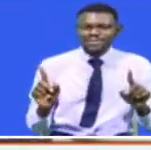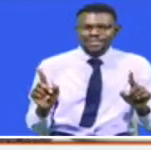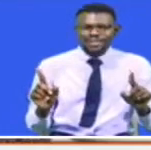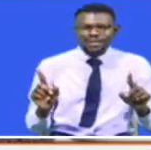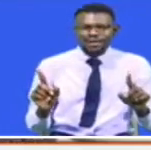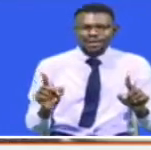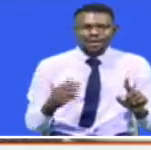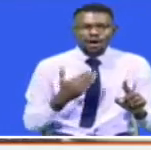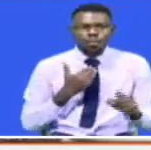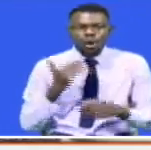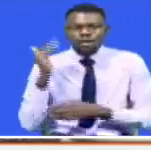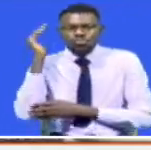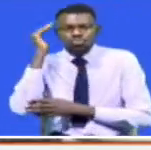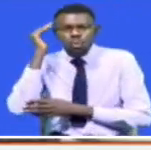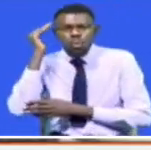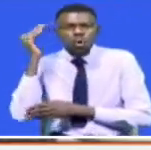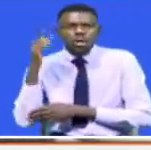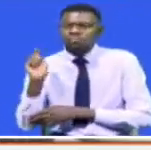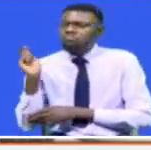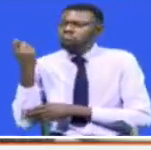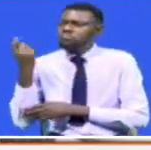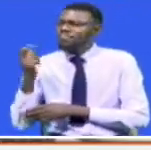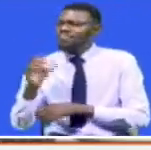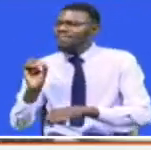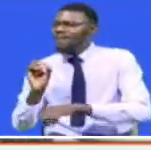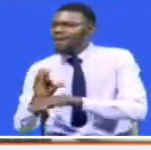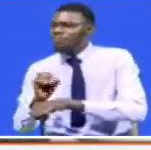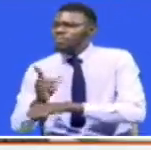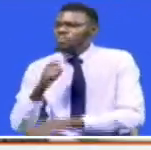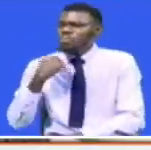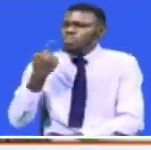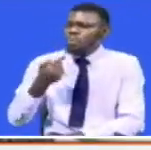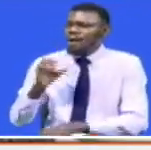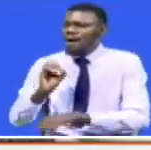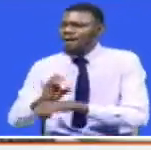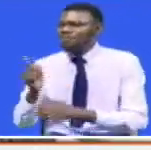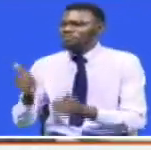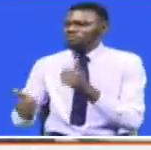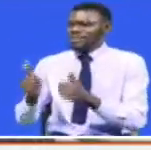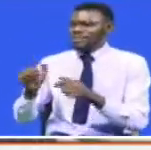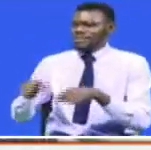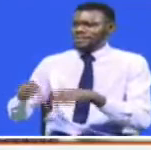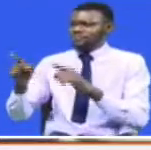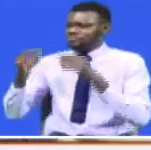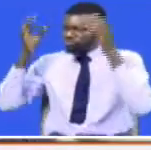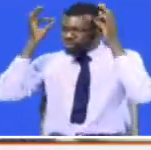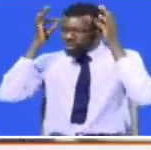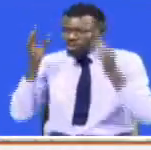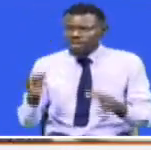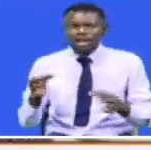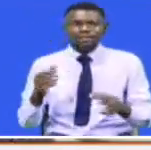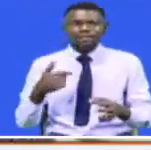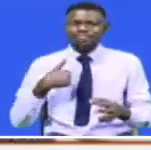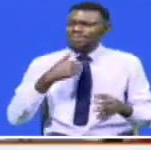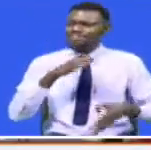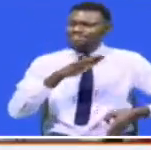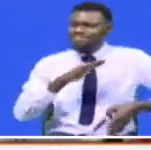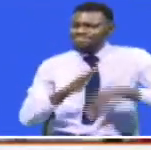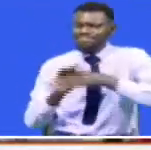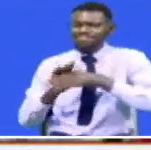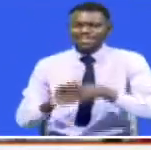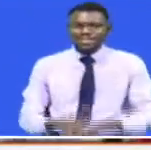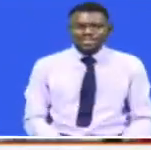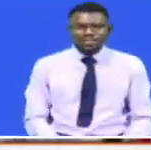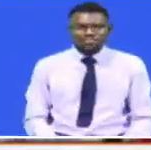we need to know what advice was the president given for him to go and say, just when you are involved in this tender. Since